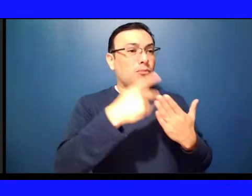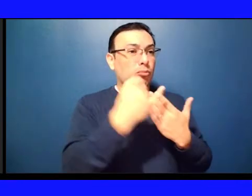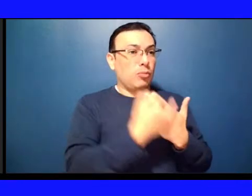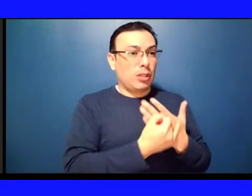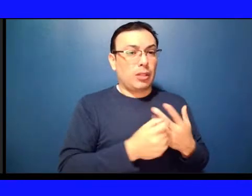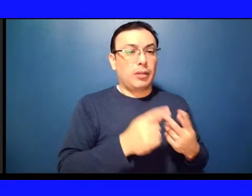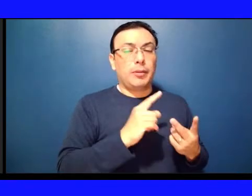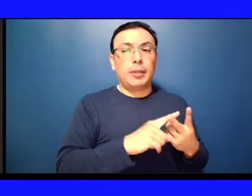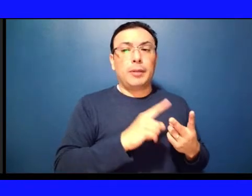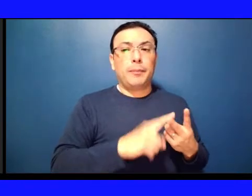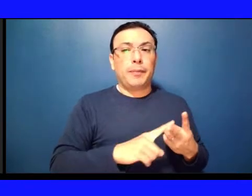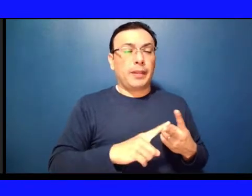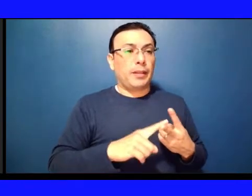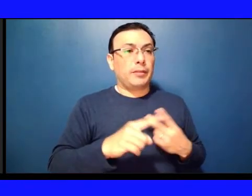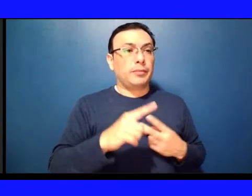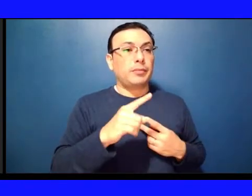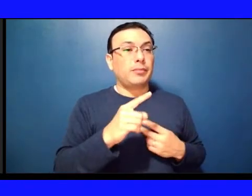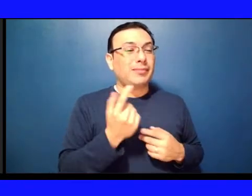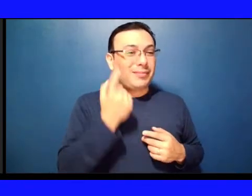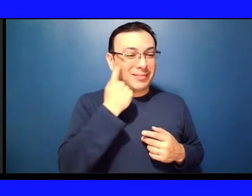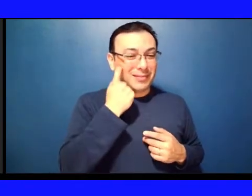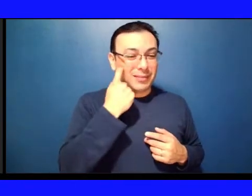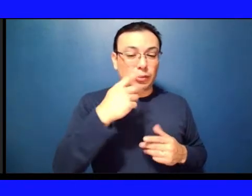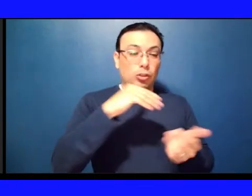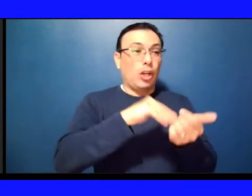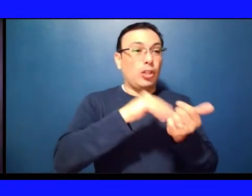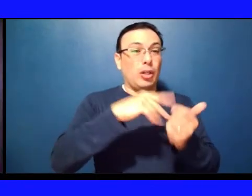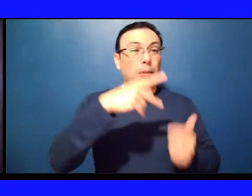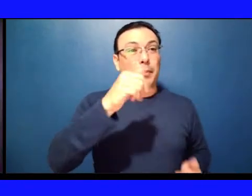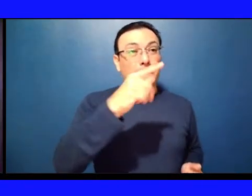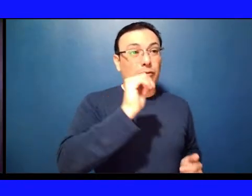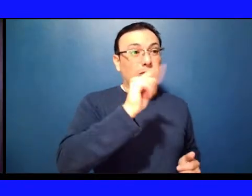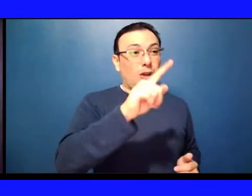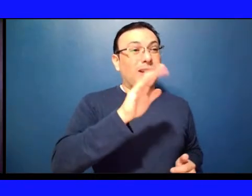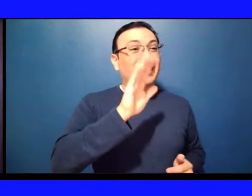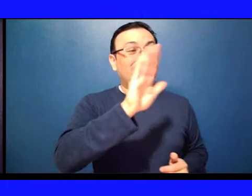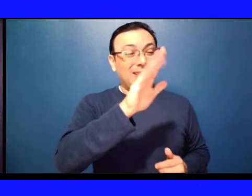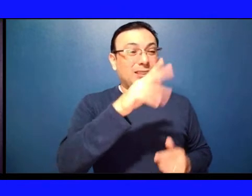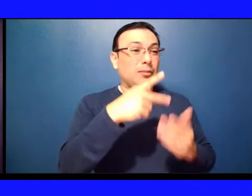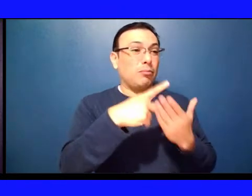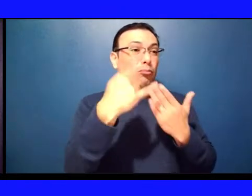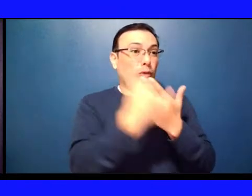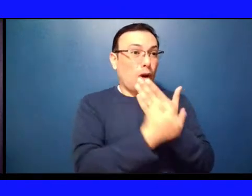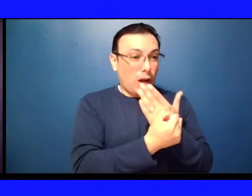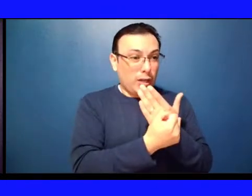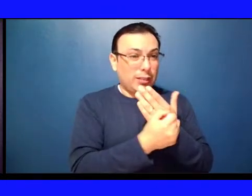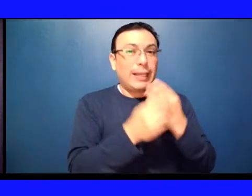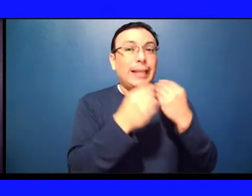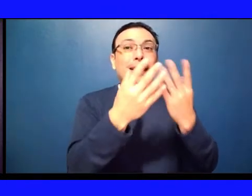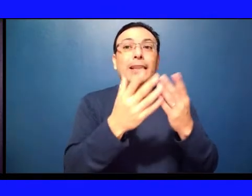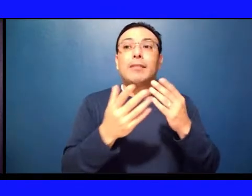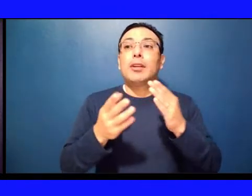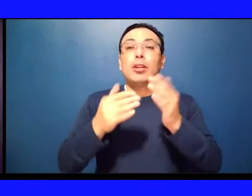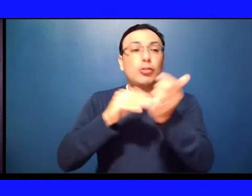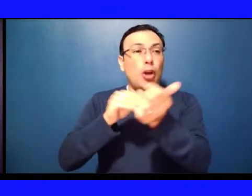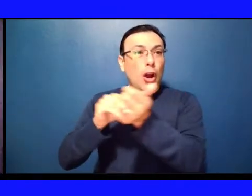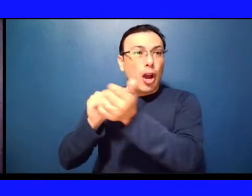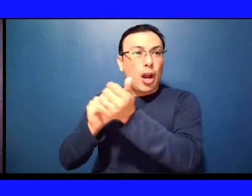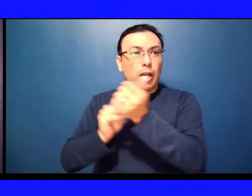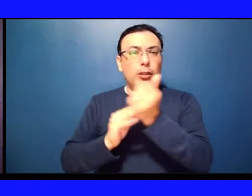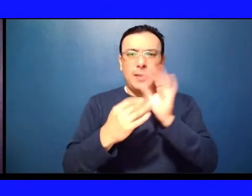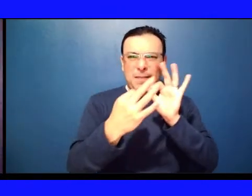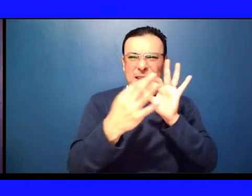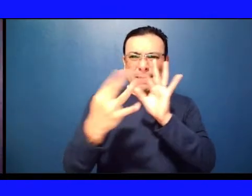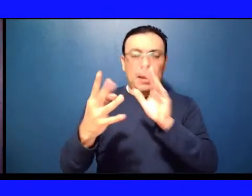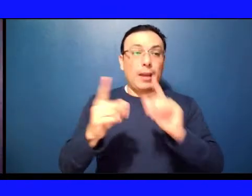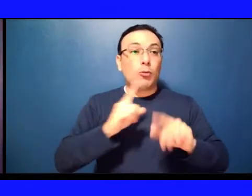I could, I'll just add, Frida, sorry for a second, just, from the managed care side and the district side, like this is a quality measure that's